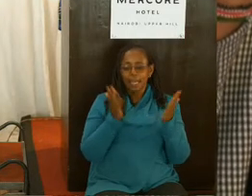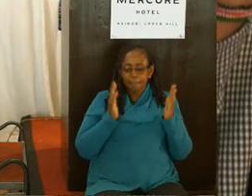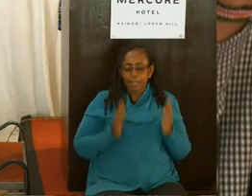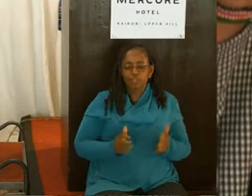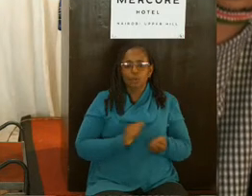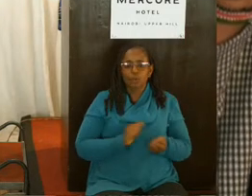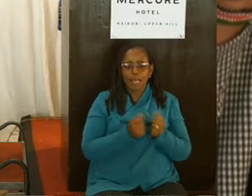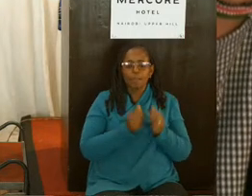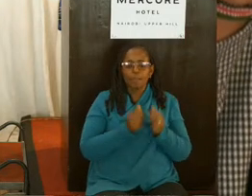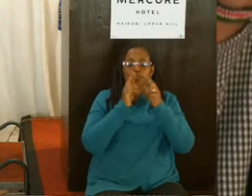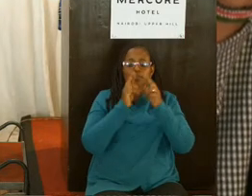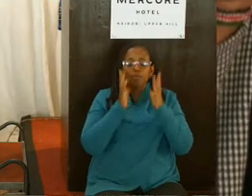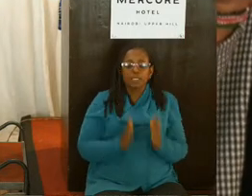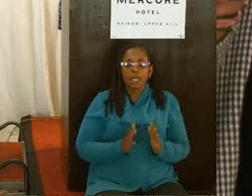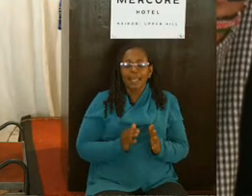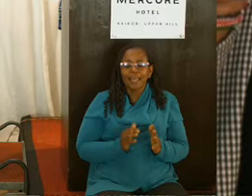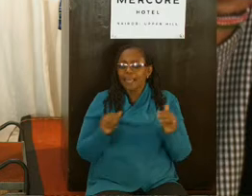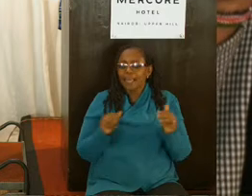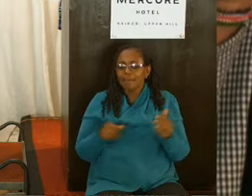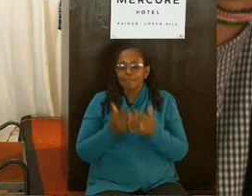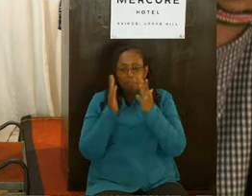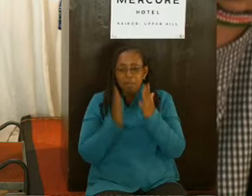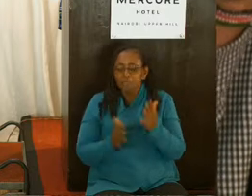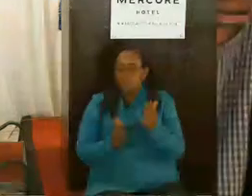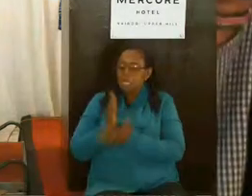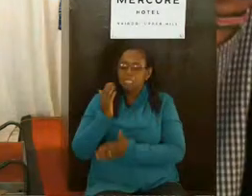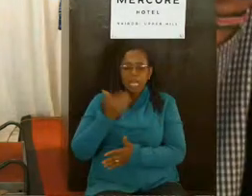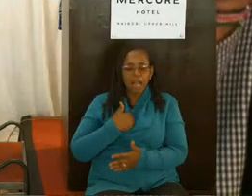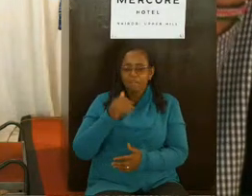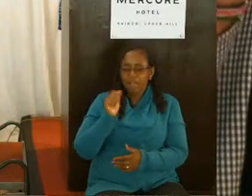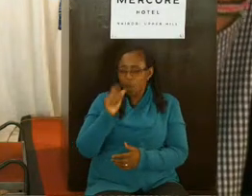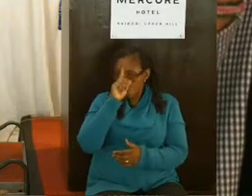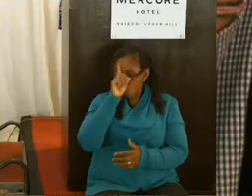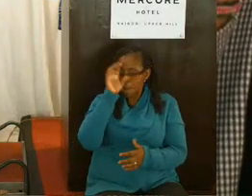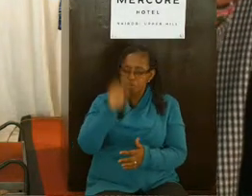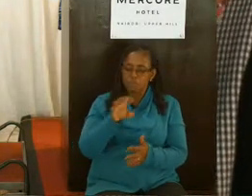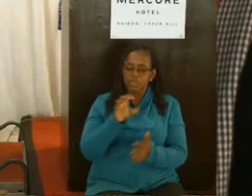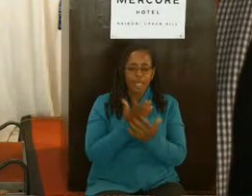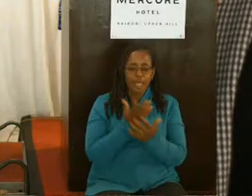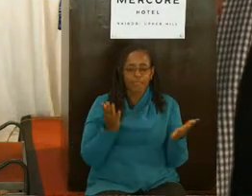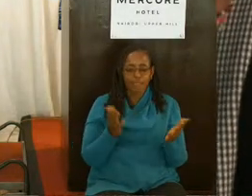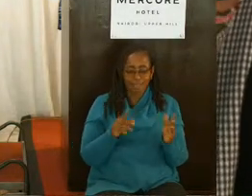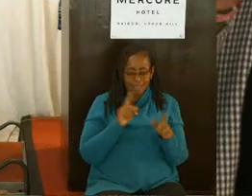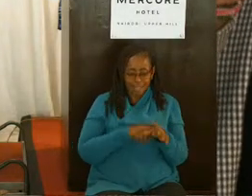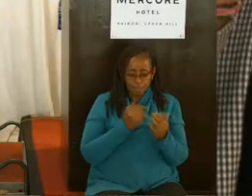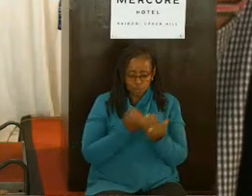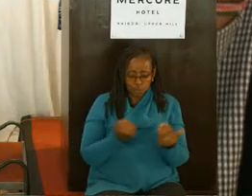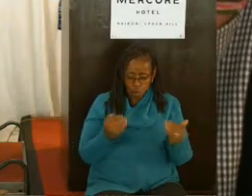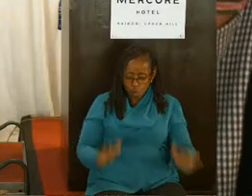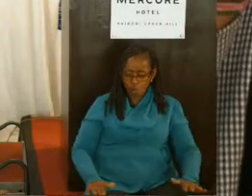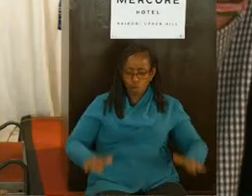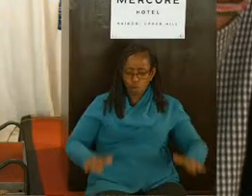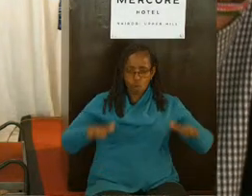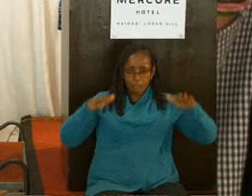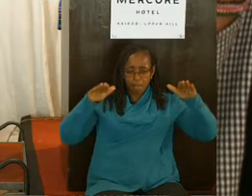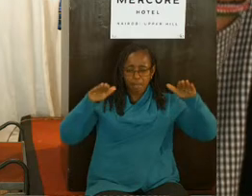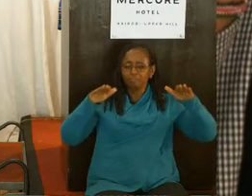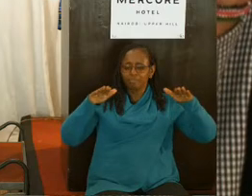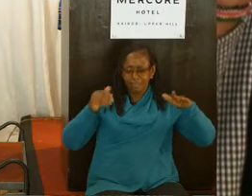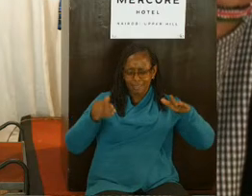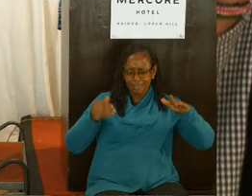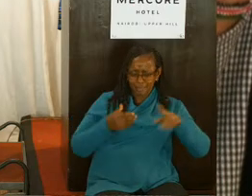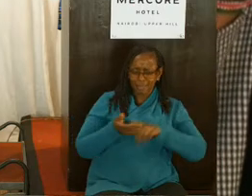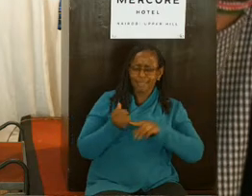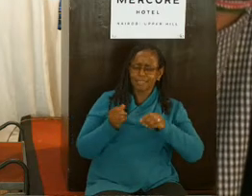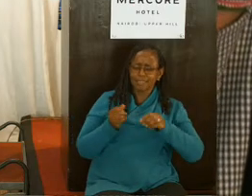a reporter in their own sense every person has a right to post whatever it is that they post and our children as they're growing up they're growing up within the influence of the